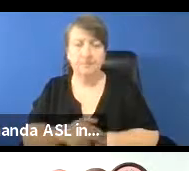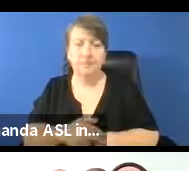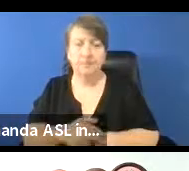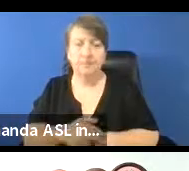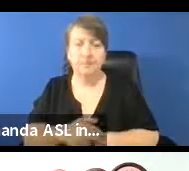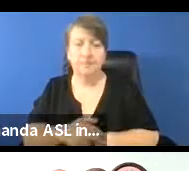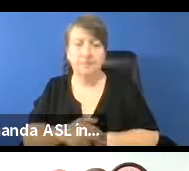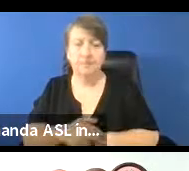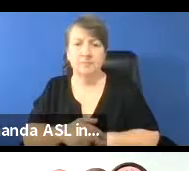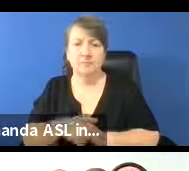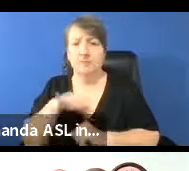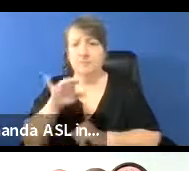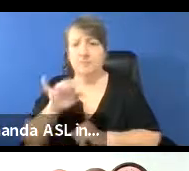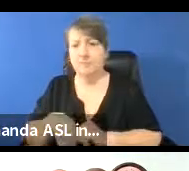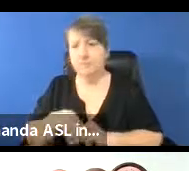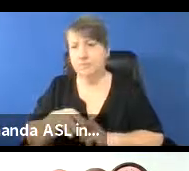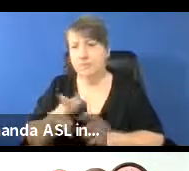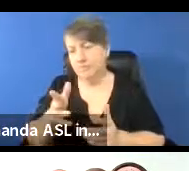So that's all my.